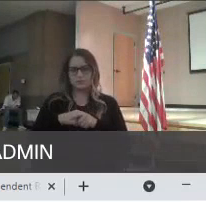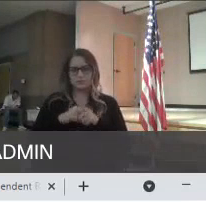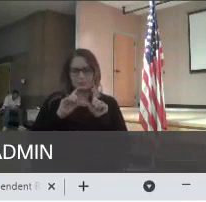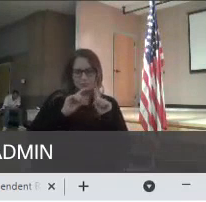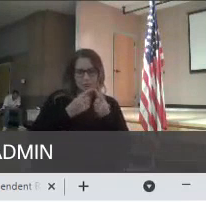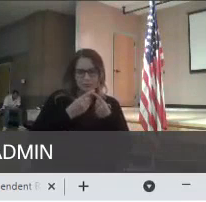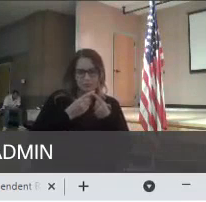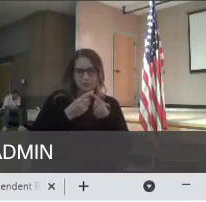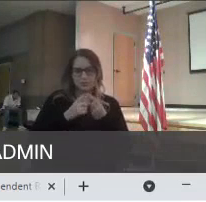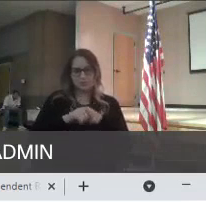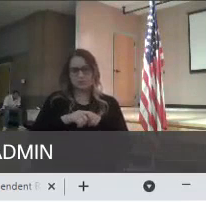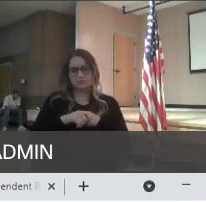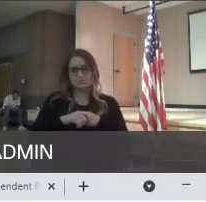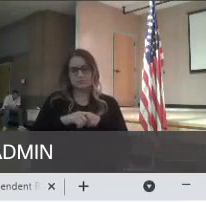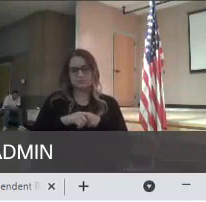it's